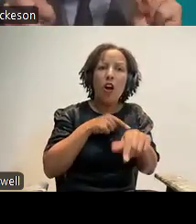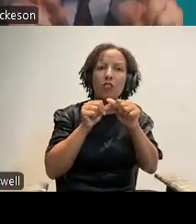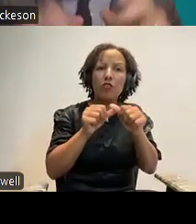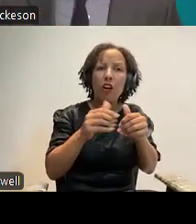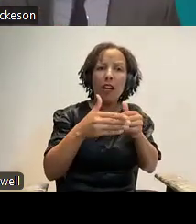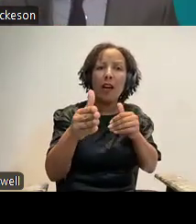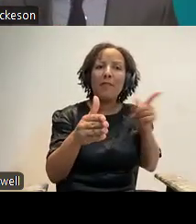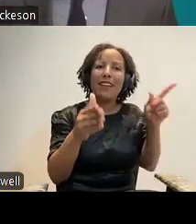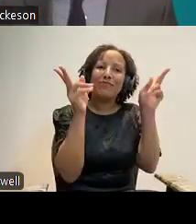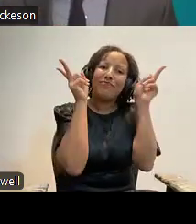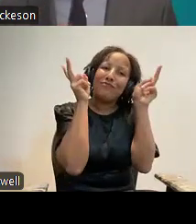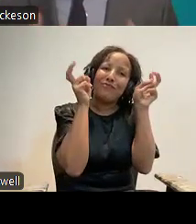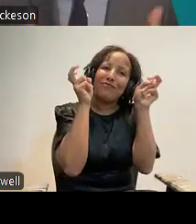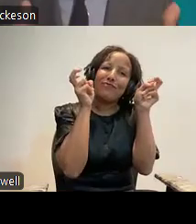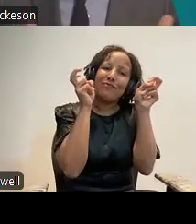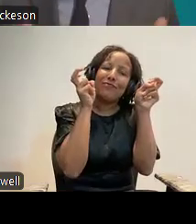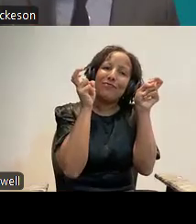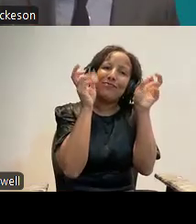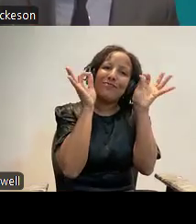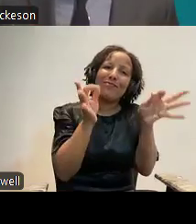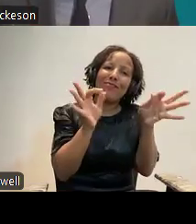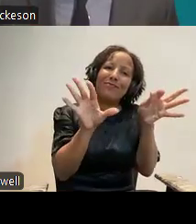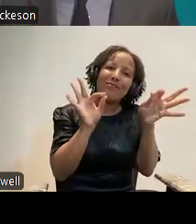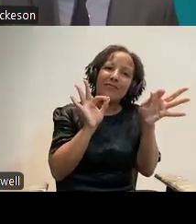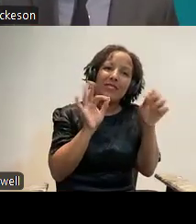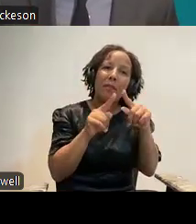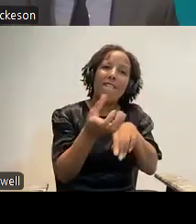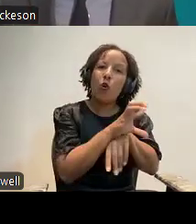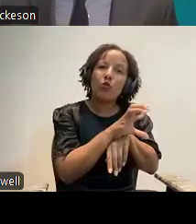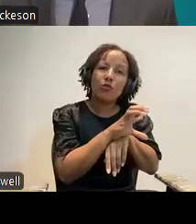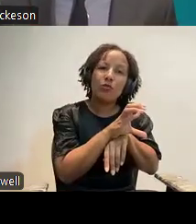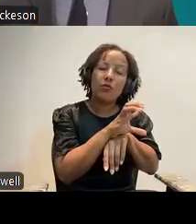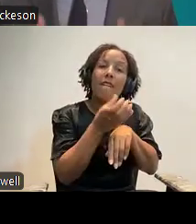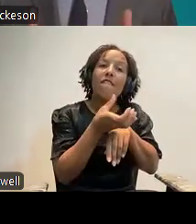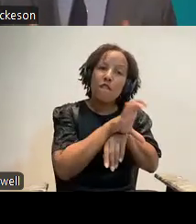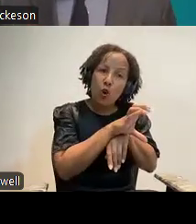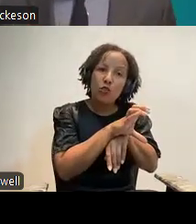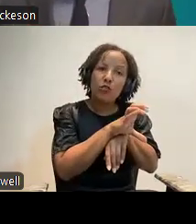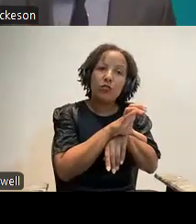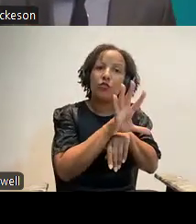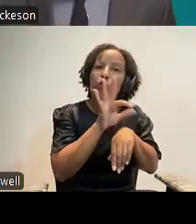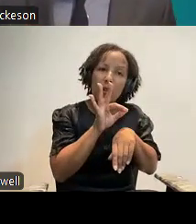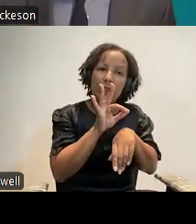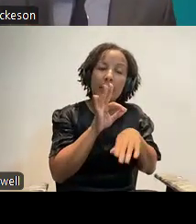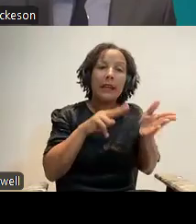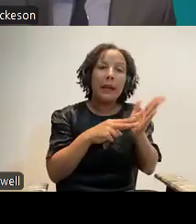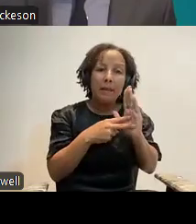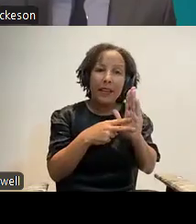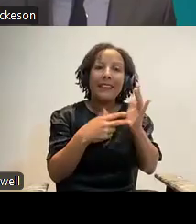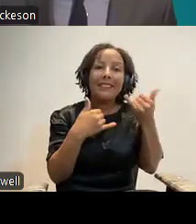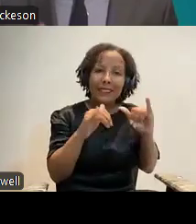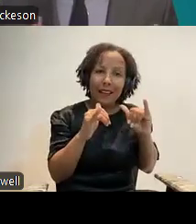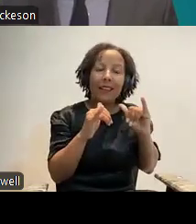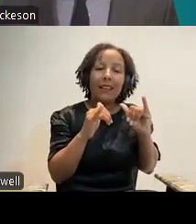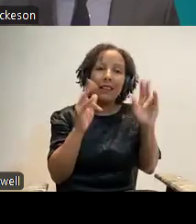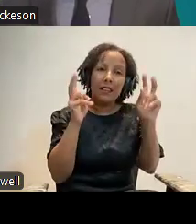chose it, quote unquote, but it was a forced choice, which is not a true choice, and therefore it still qualifies as a form of trafficking.